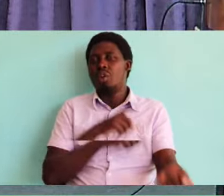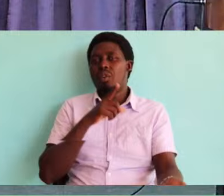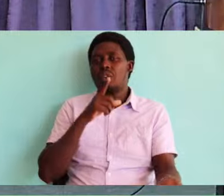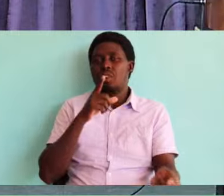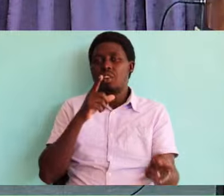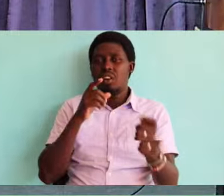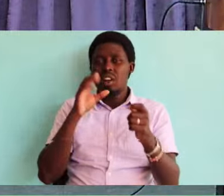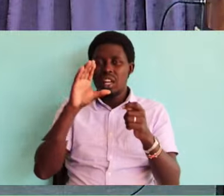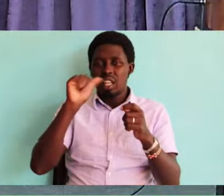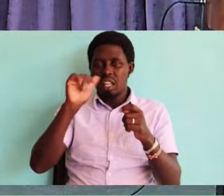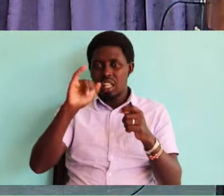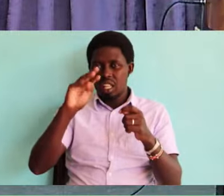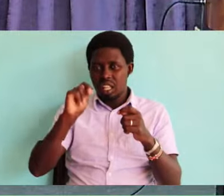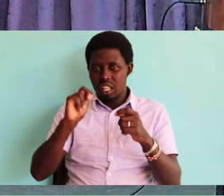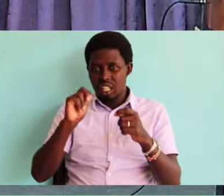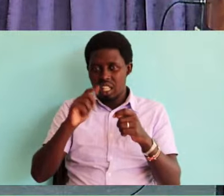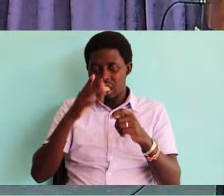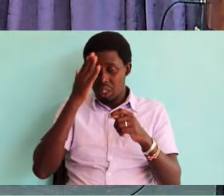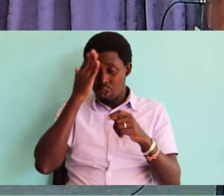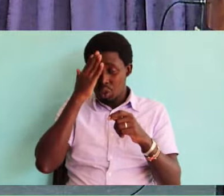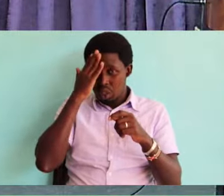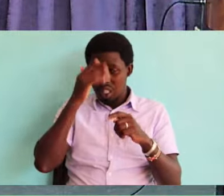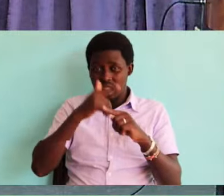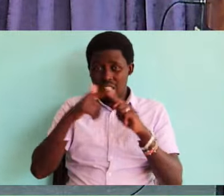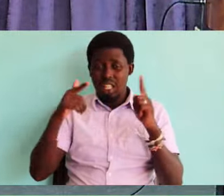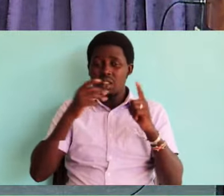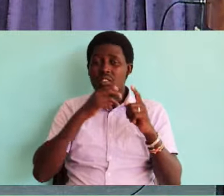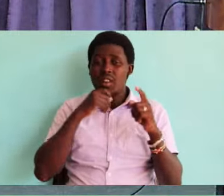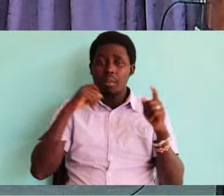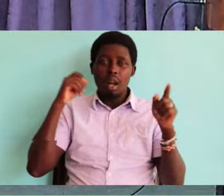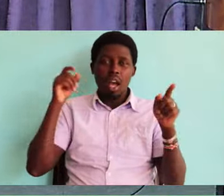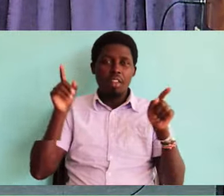Cain realized that he had killed his brother.